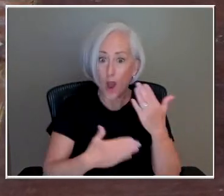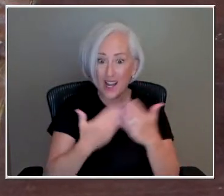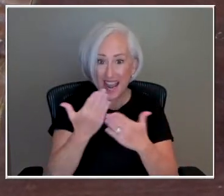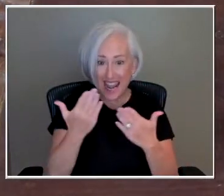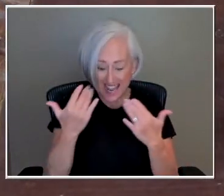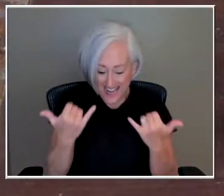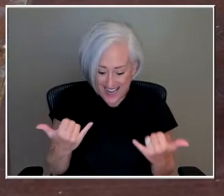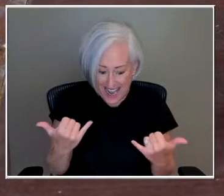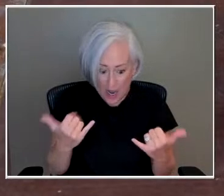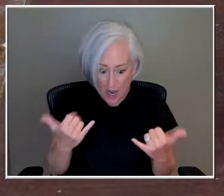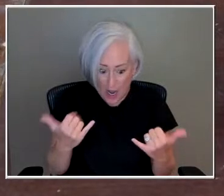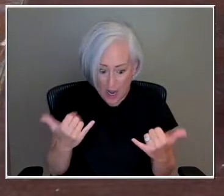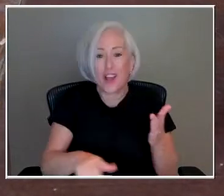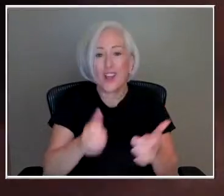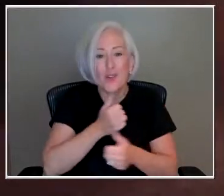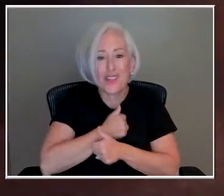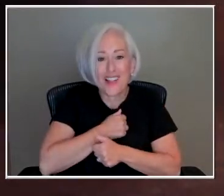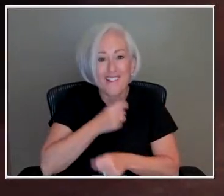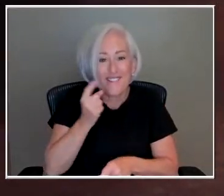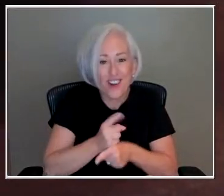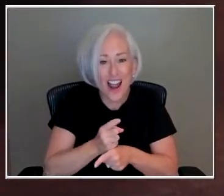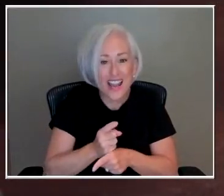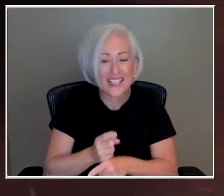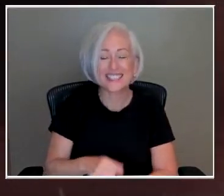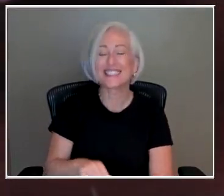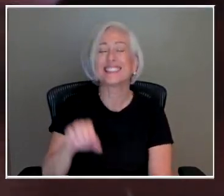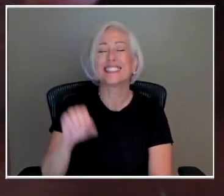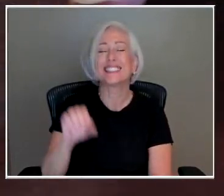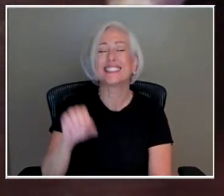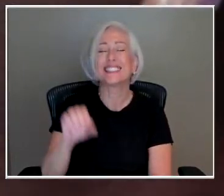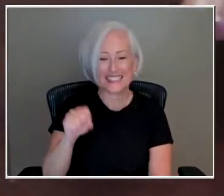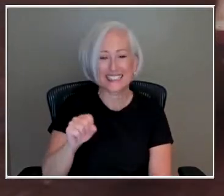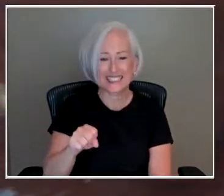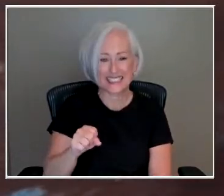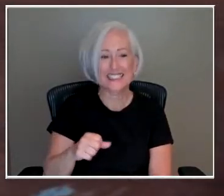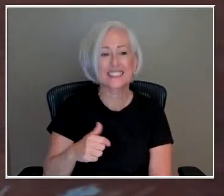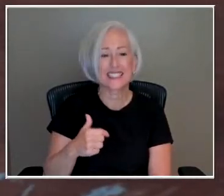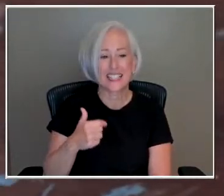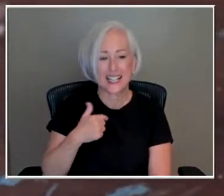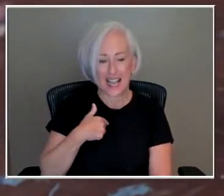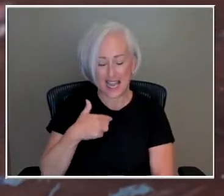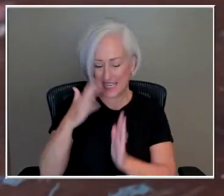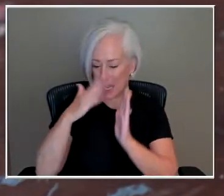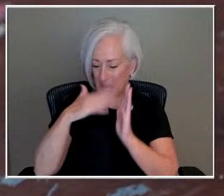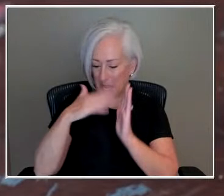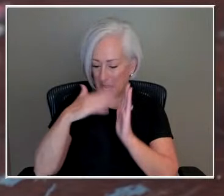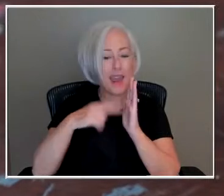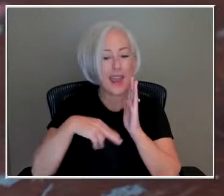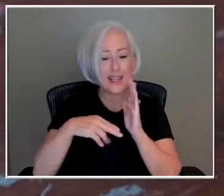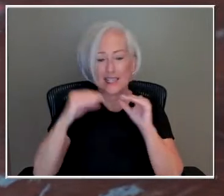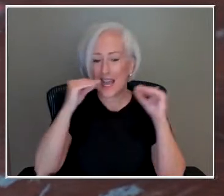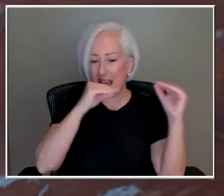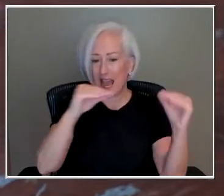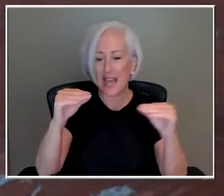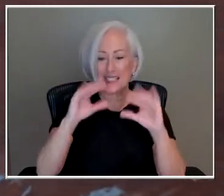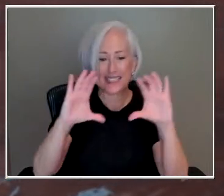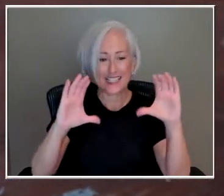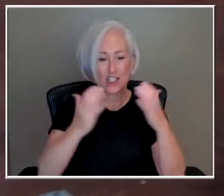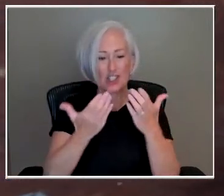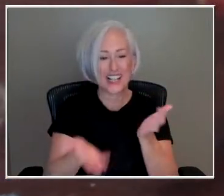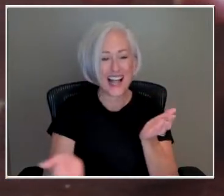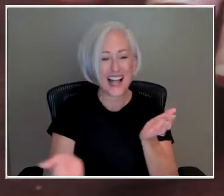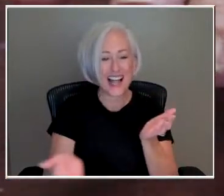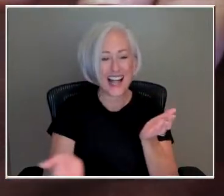love, right? Yes. Yeah, I can paint. I'm teaching my classes again,